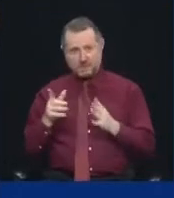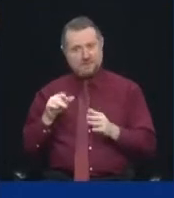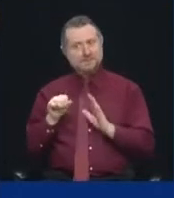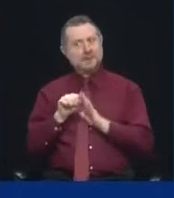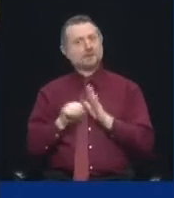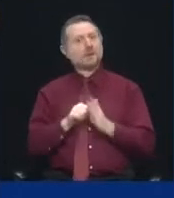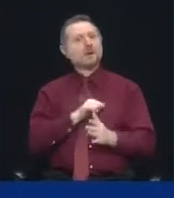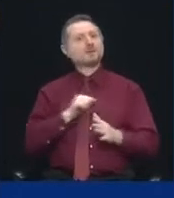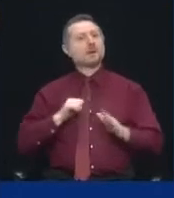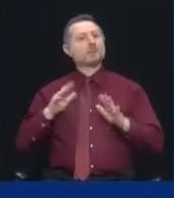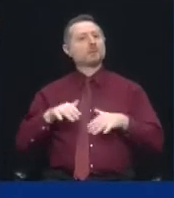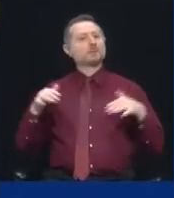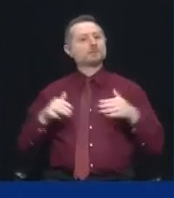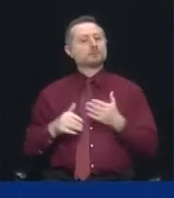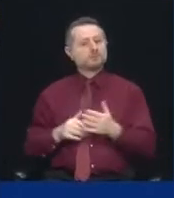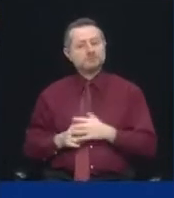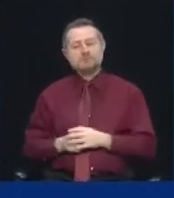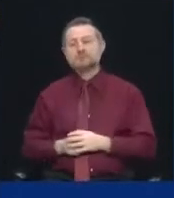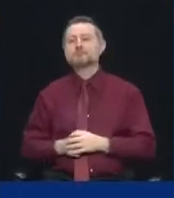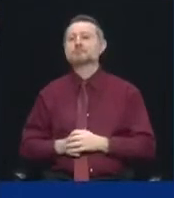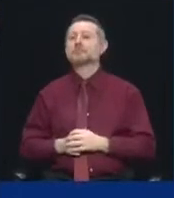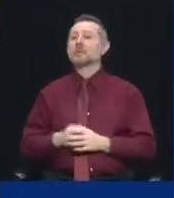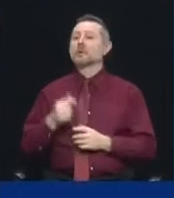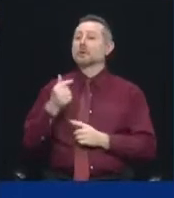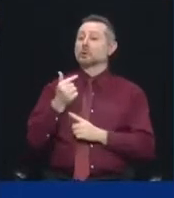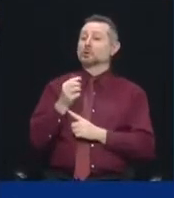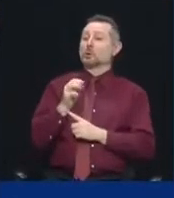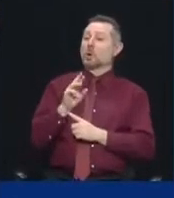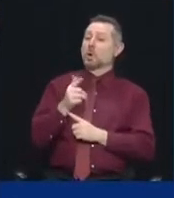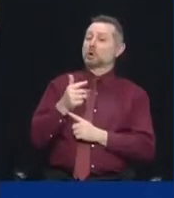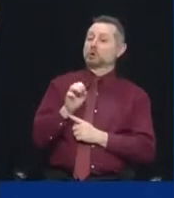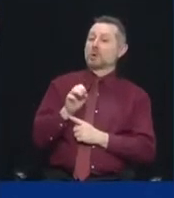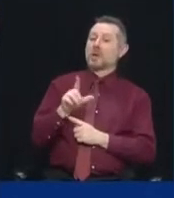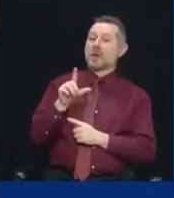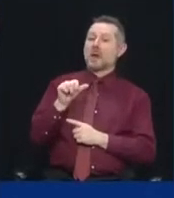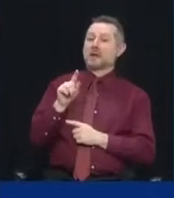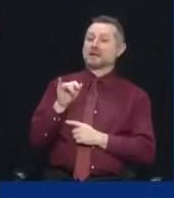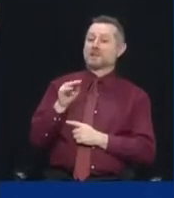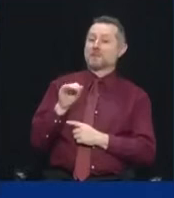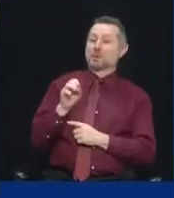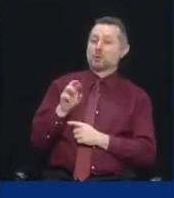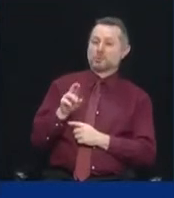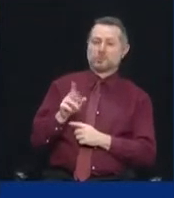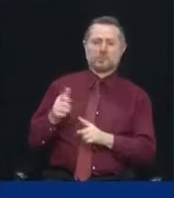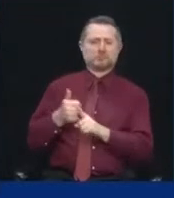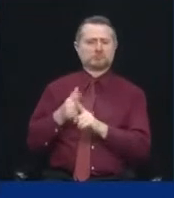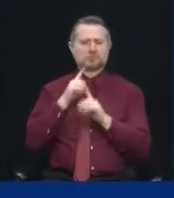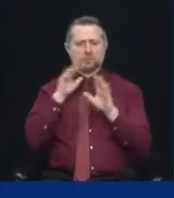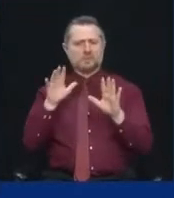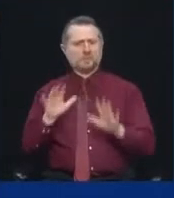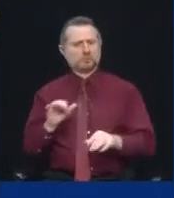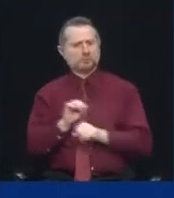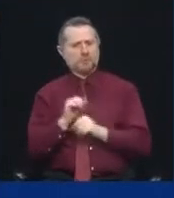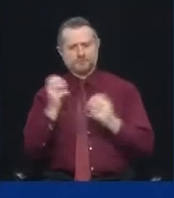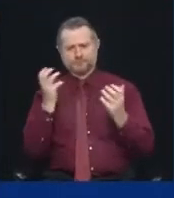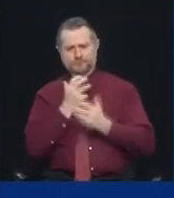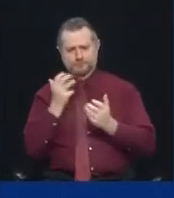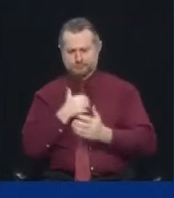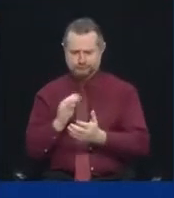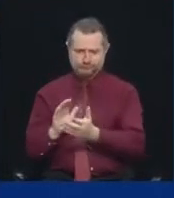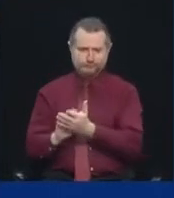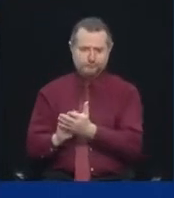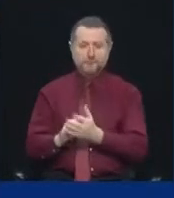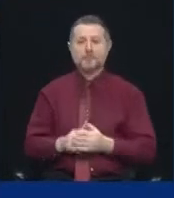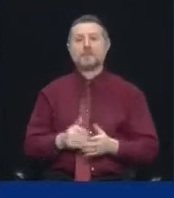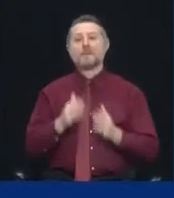pioneer. Westchester County, George Latimer, who's a partner of ours on the state and has done an extraordinary job. And